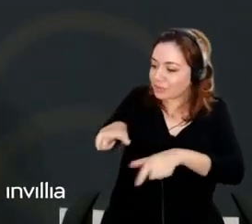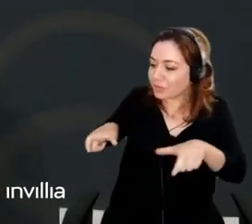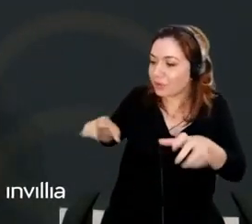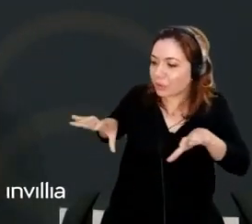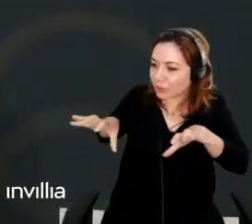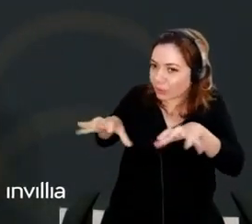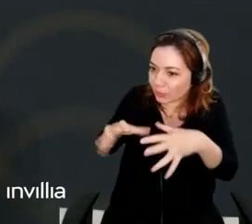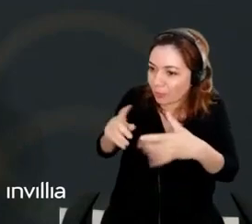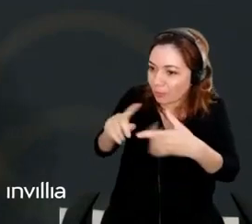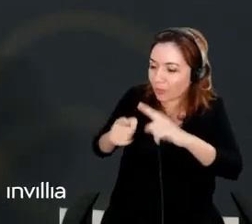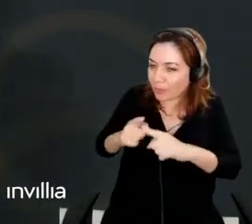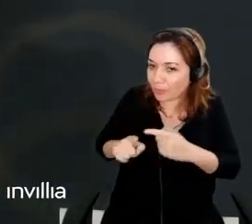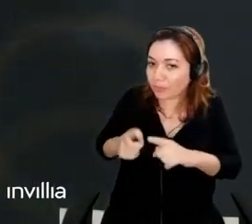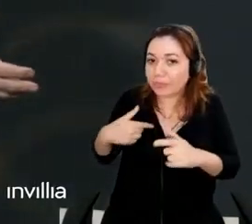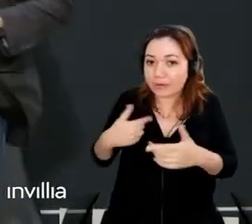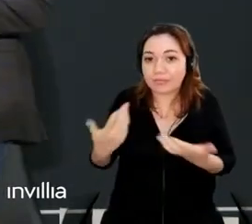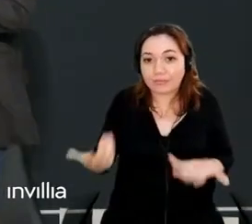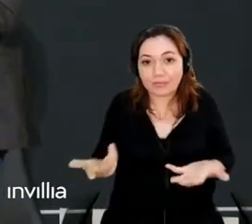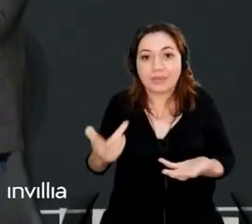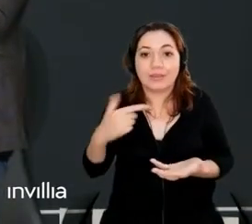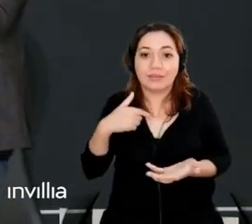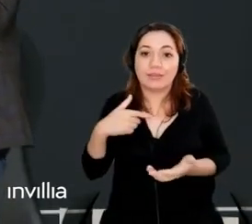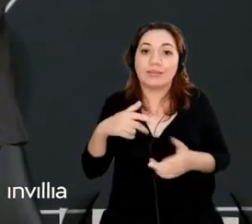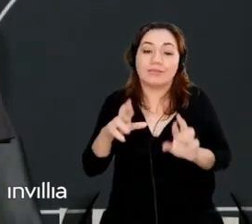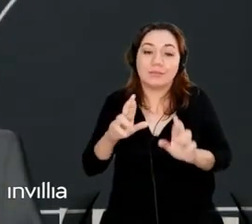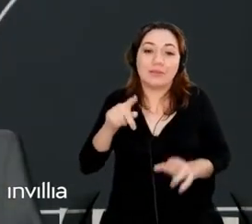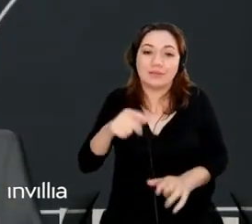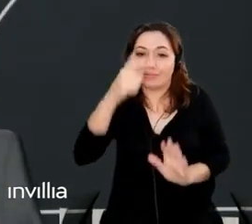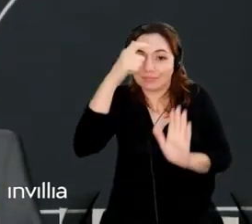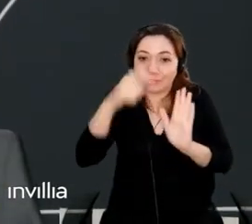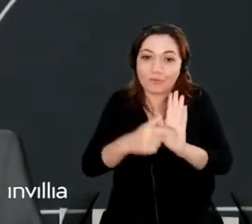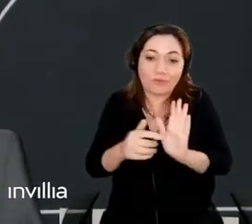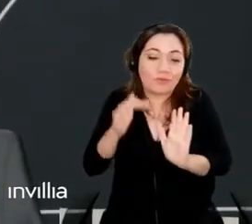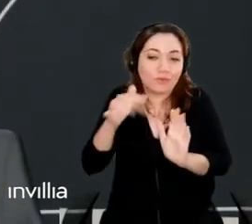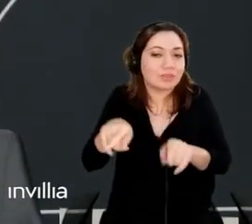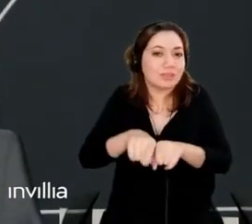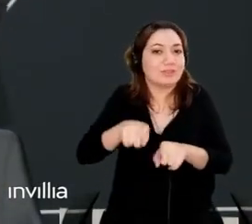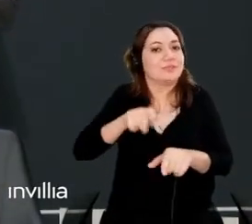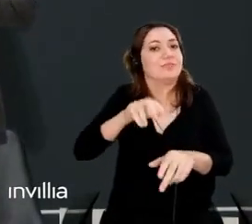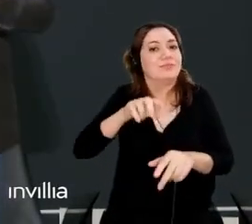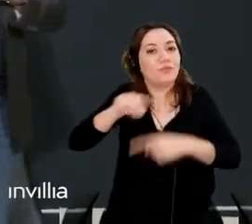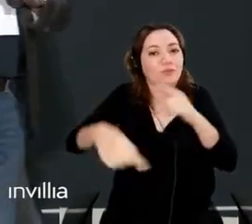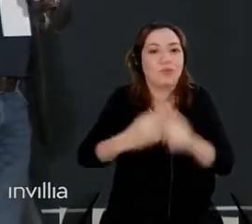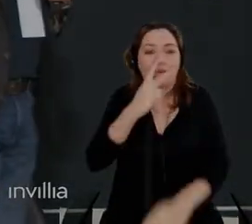forward. Thank you for joining us today. Thanks a lot, Alexander. Thank you.